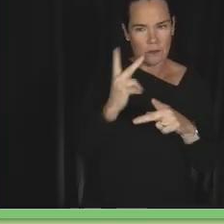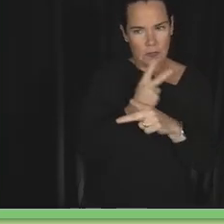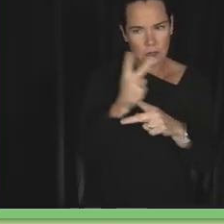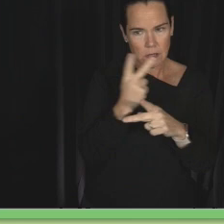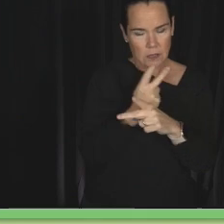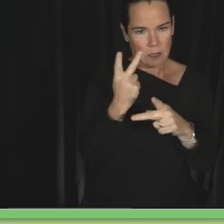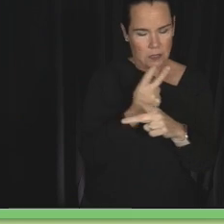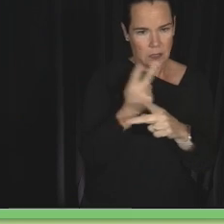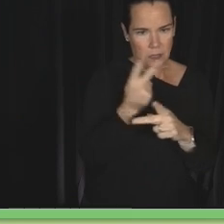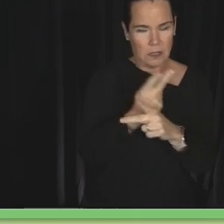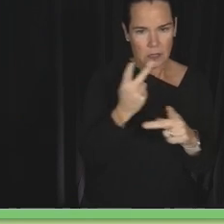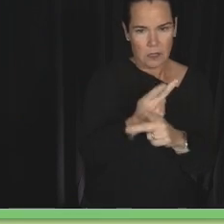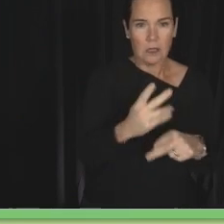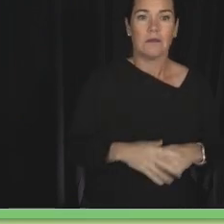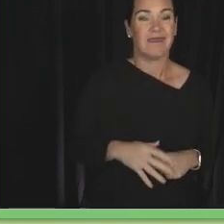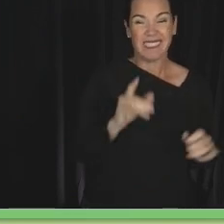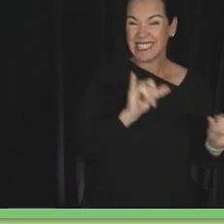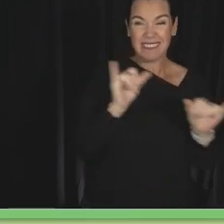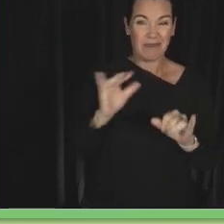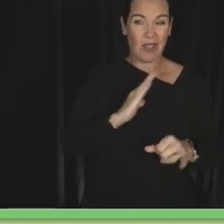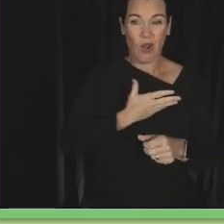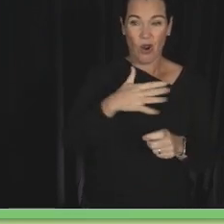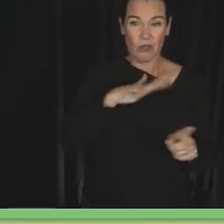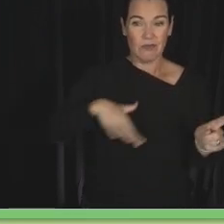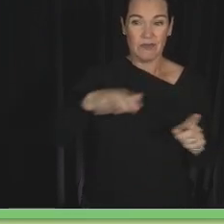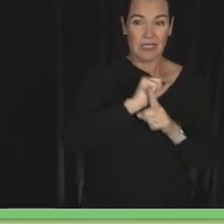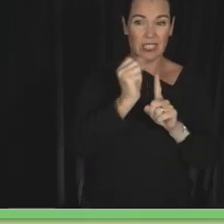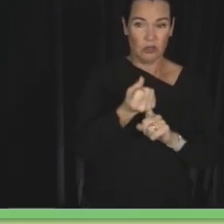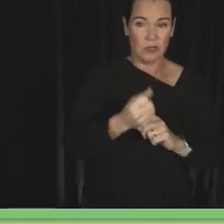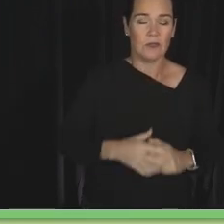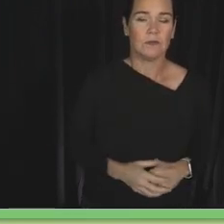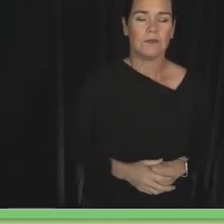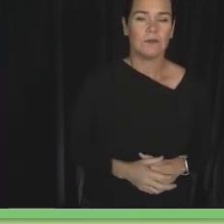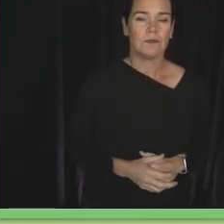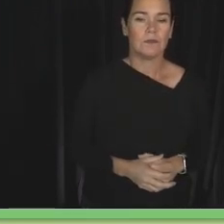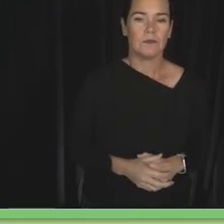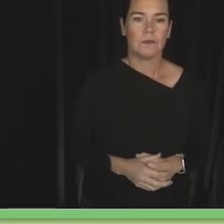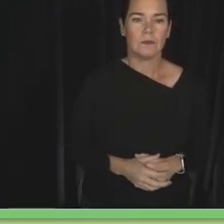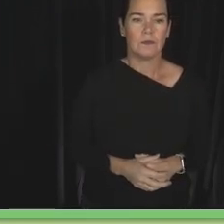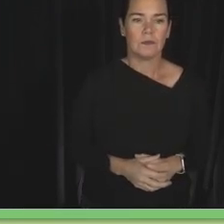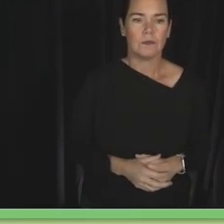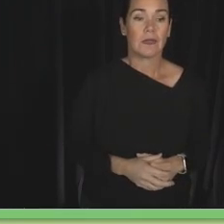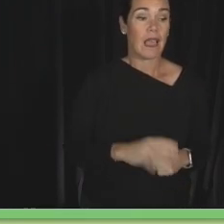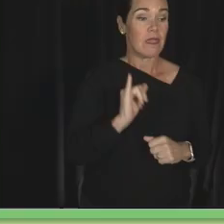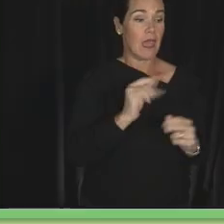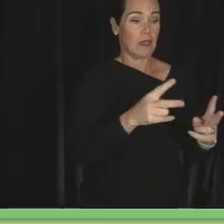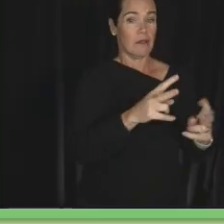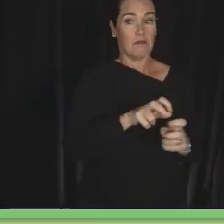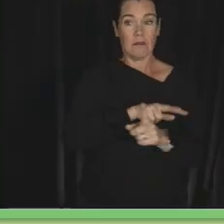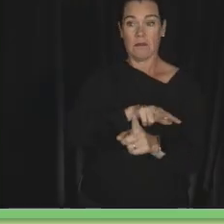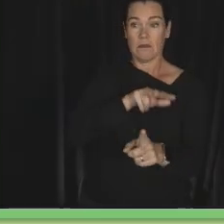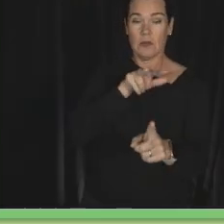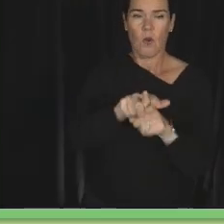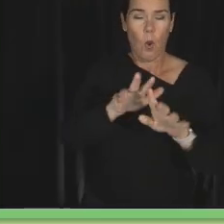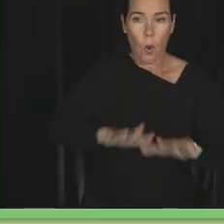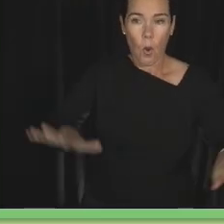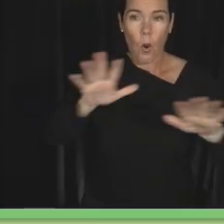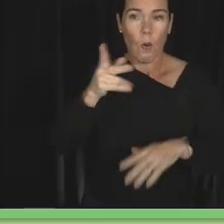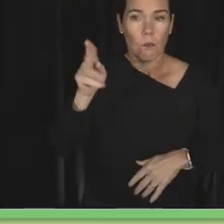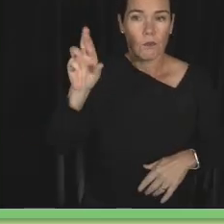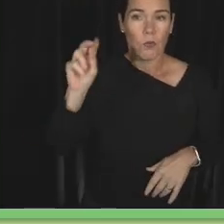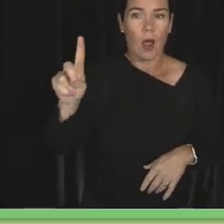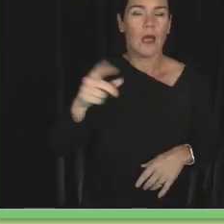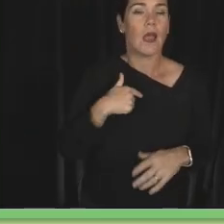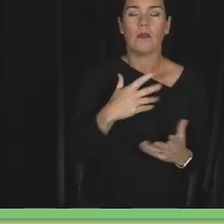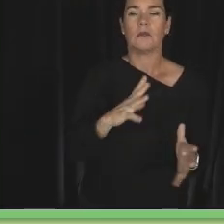our environment. So we rolled out this change to all of production, and the results held up pretty nicely.